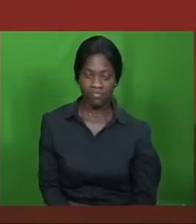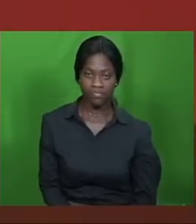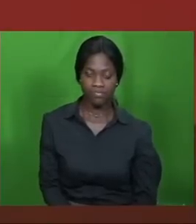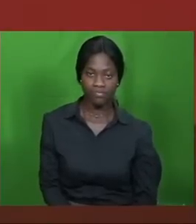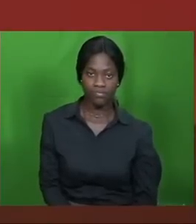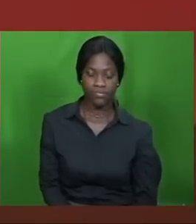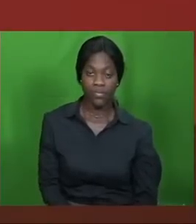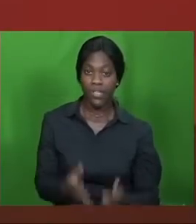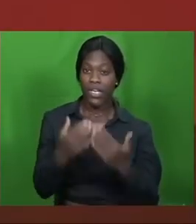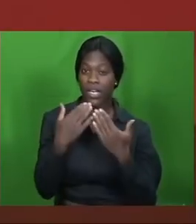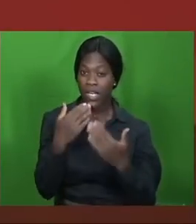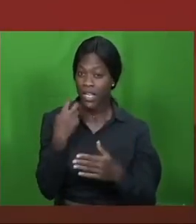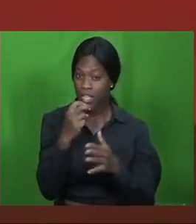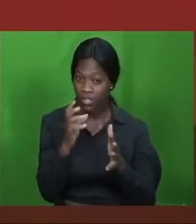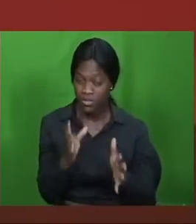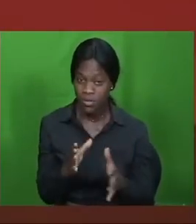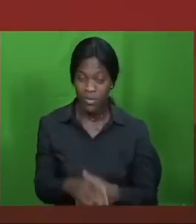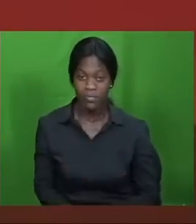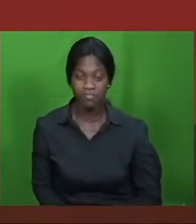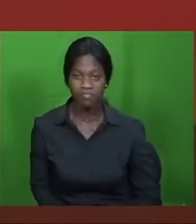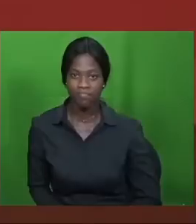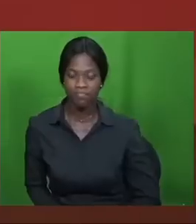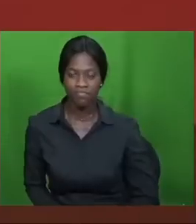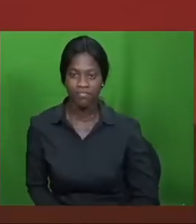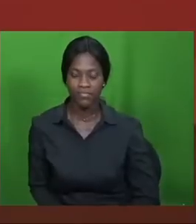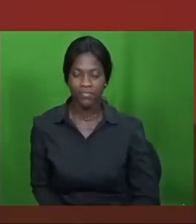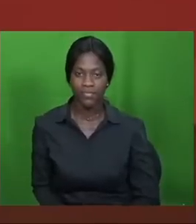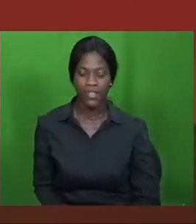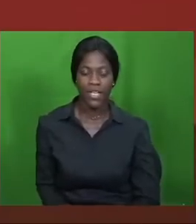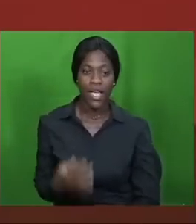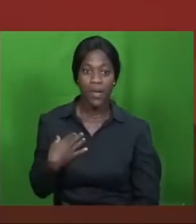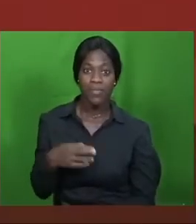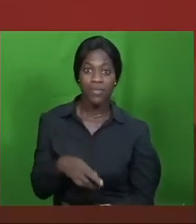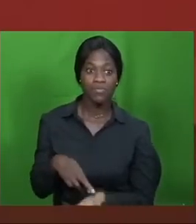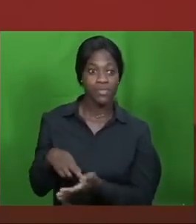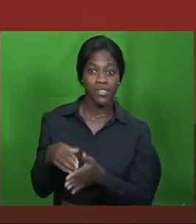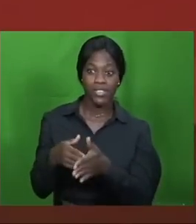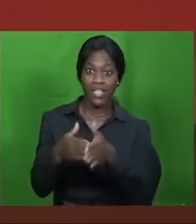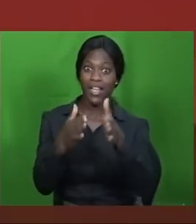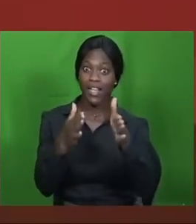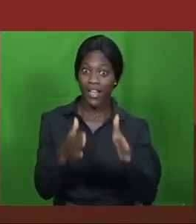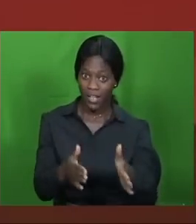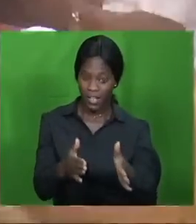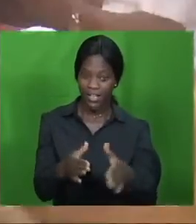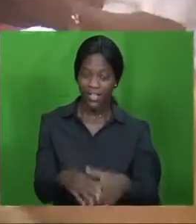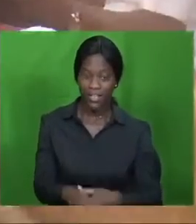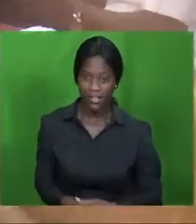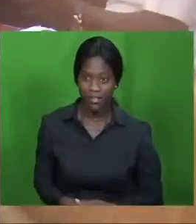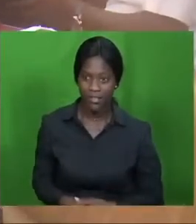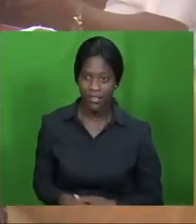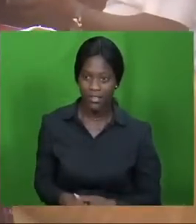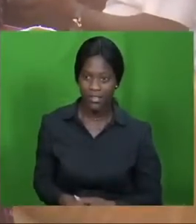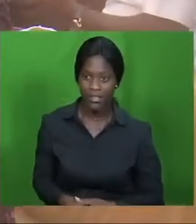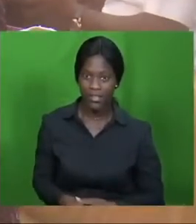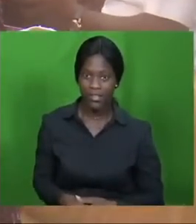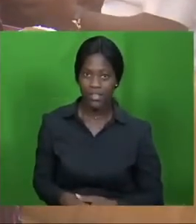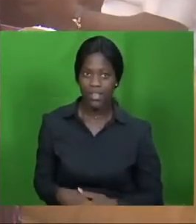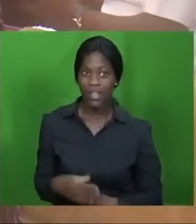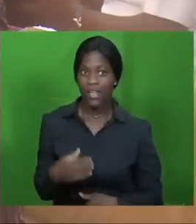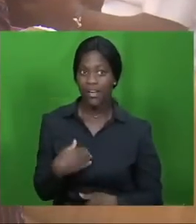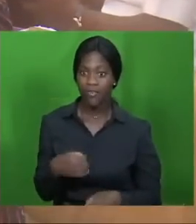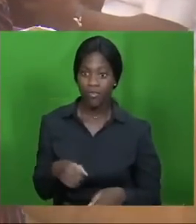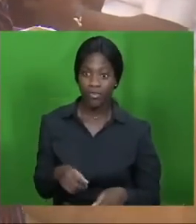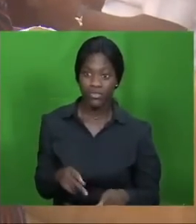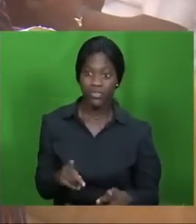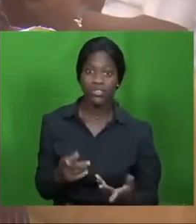Thank you, Mr. Speaker. Even so, I'm representing our leadership, so I have two capacities in this respect.